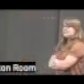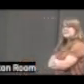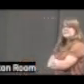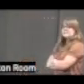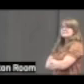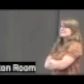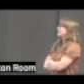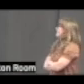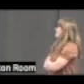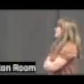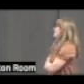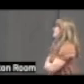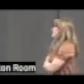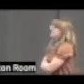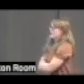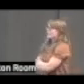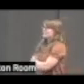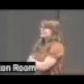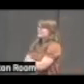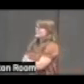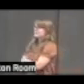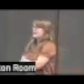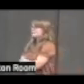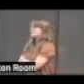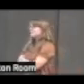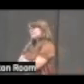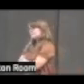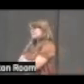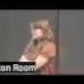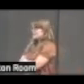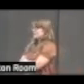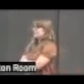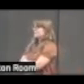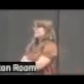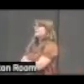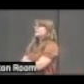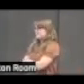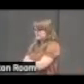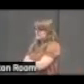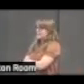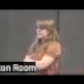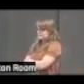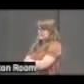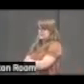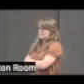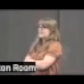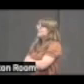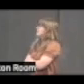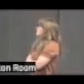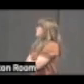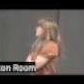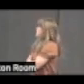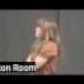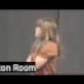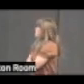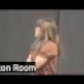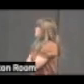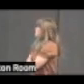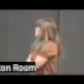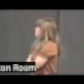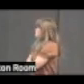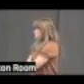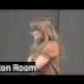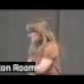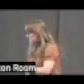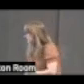have hence gone and tried to get lots of different species represented on this exact same program, and you